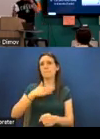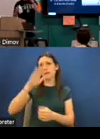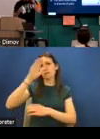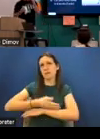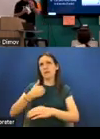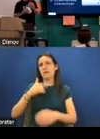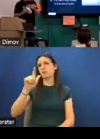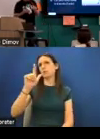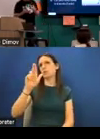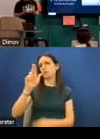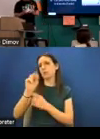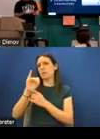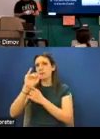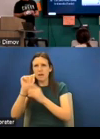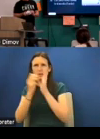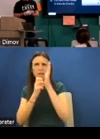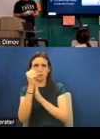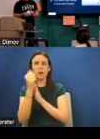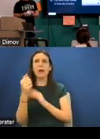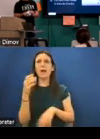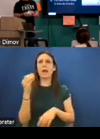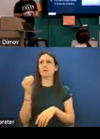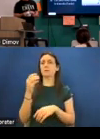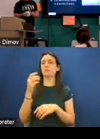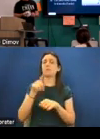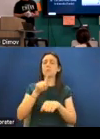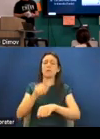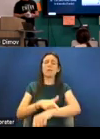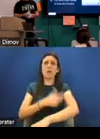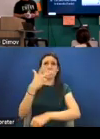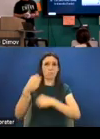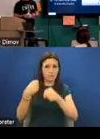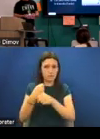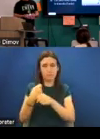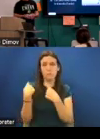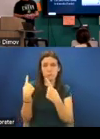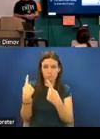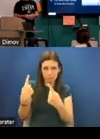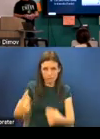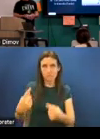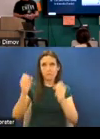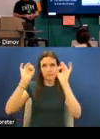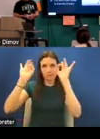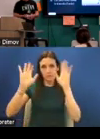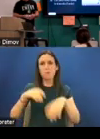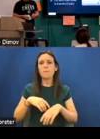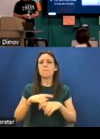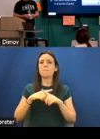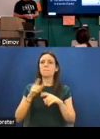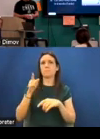And it's been a long 3 years. He's fine. He's doing great. But that